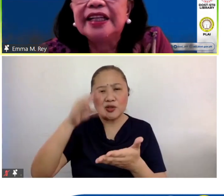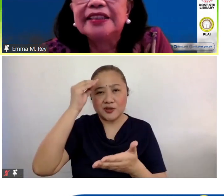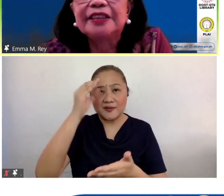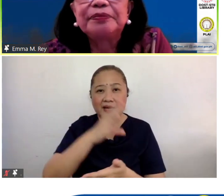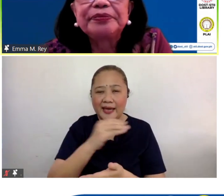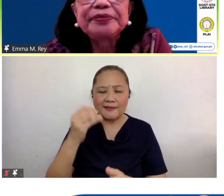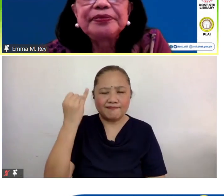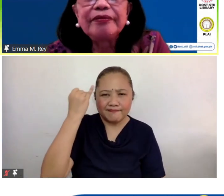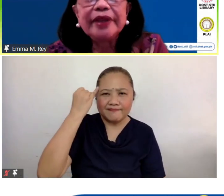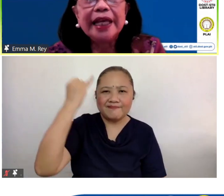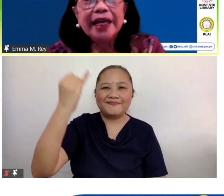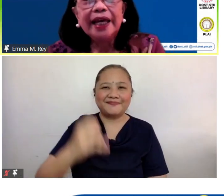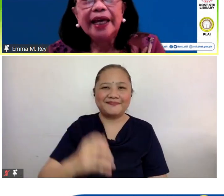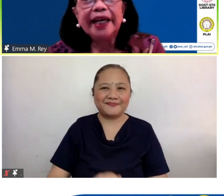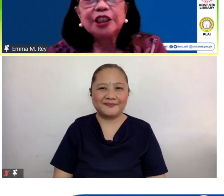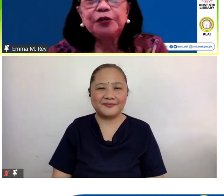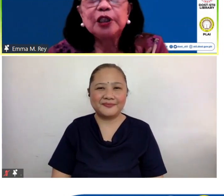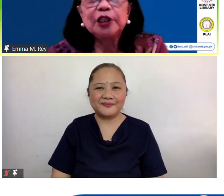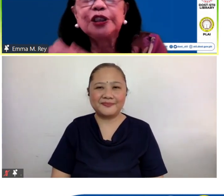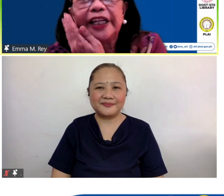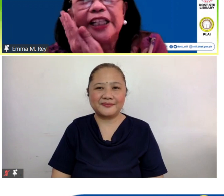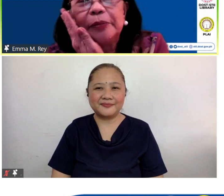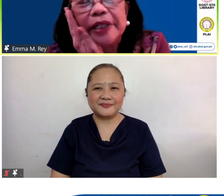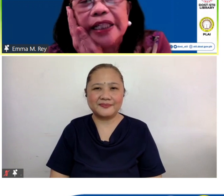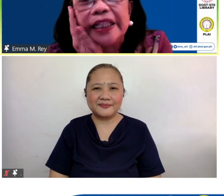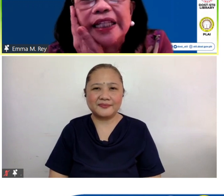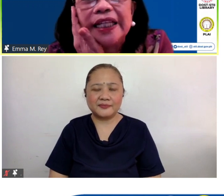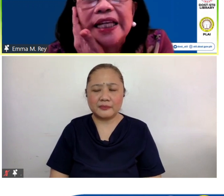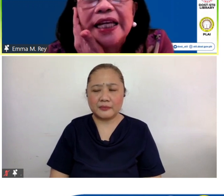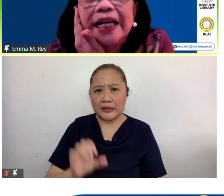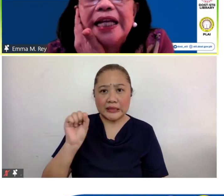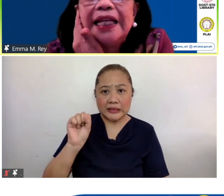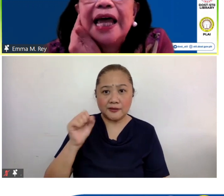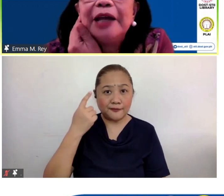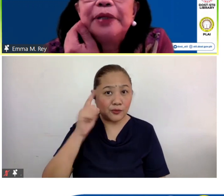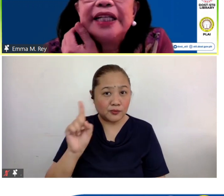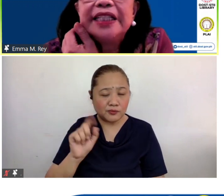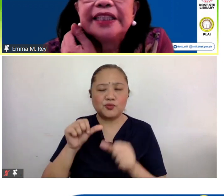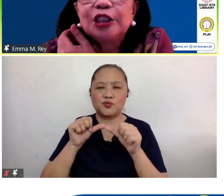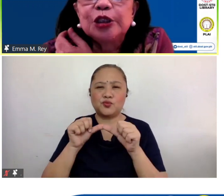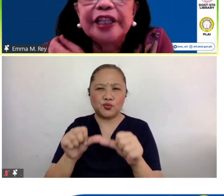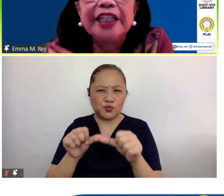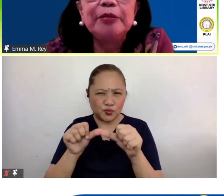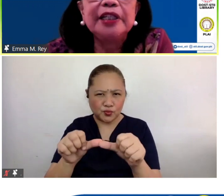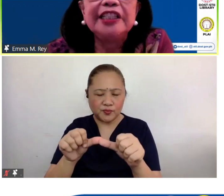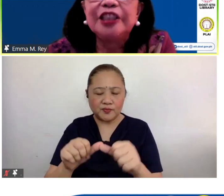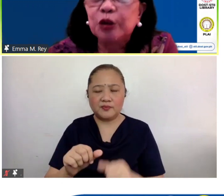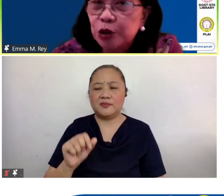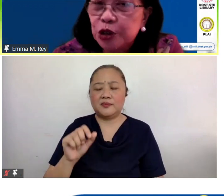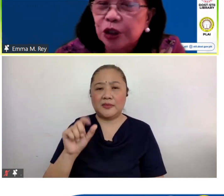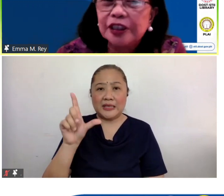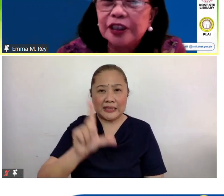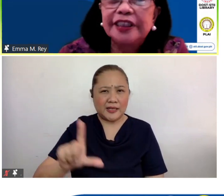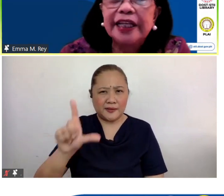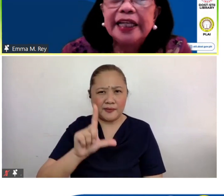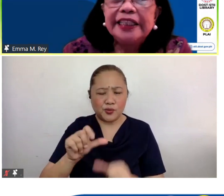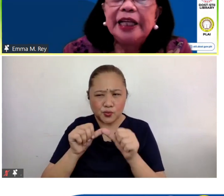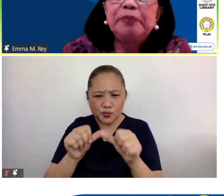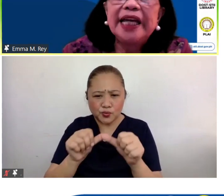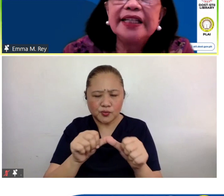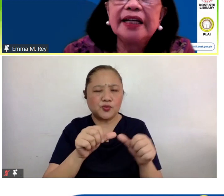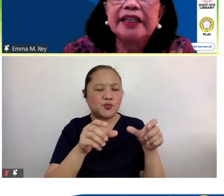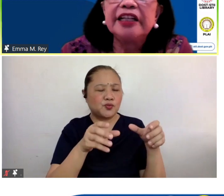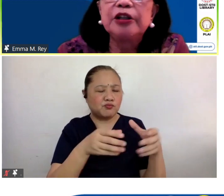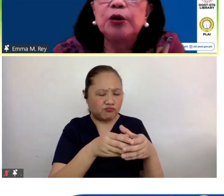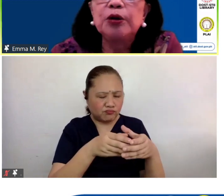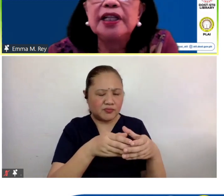ideas. S for sustainability. Libraries are sustainable institutions. They